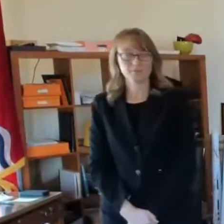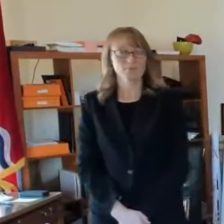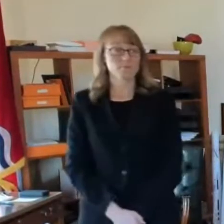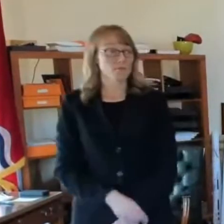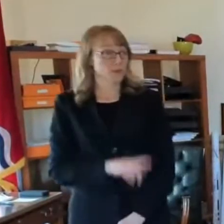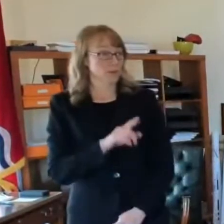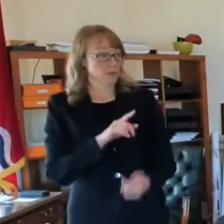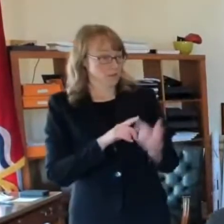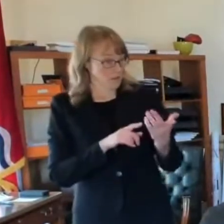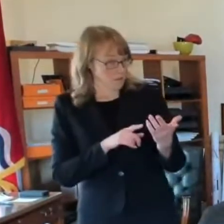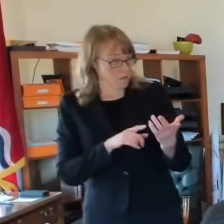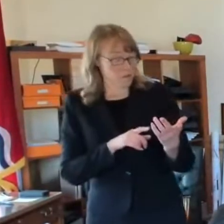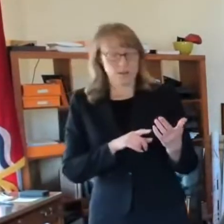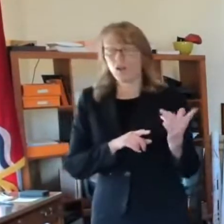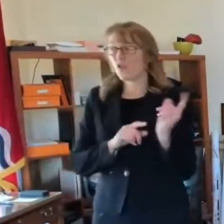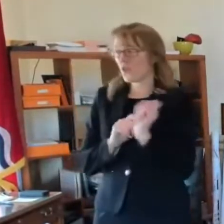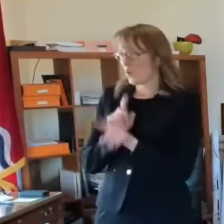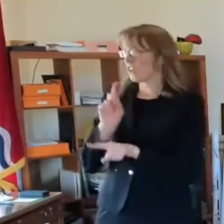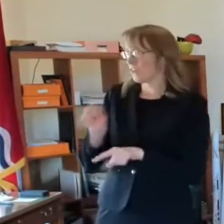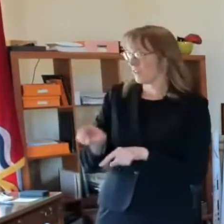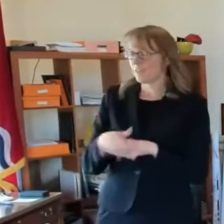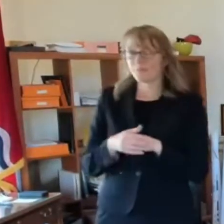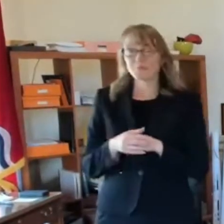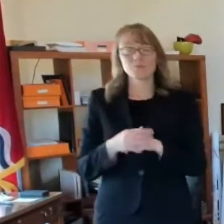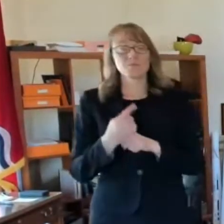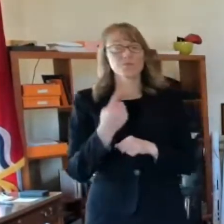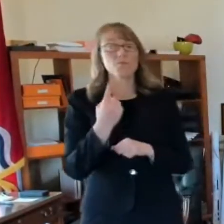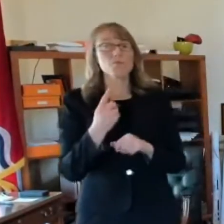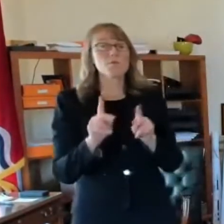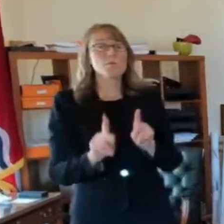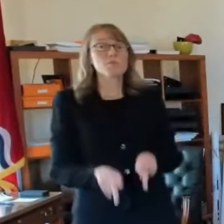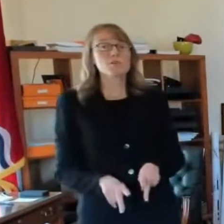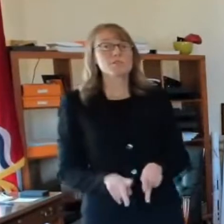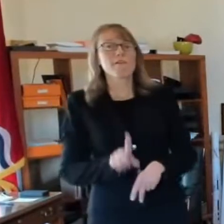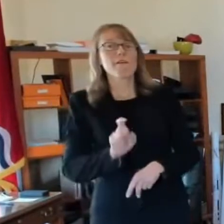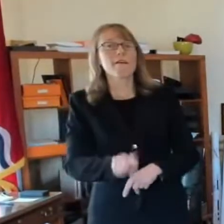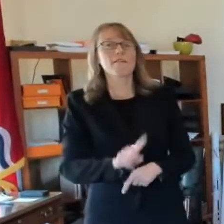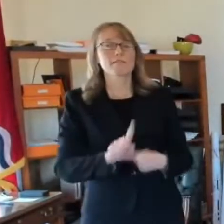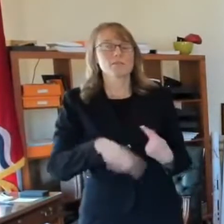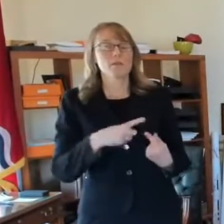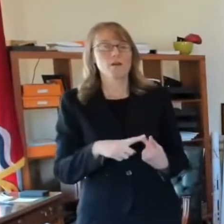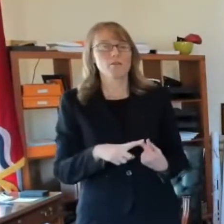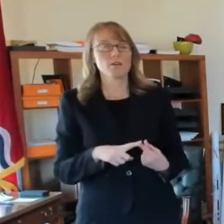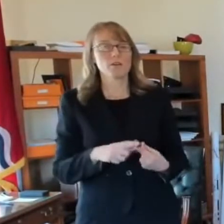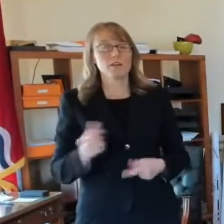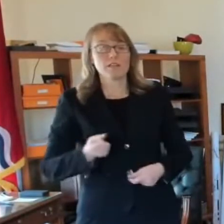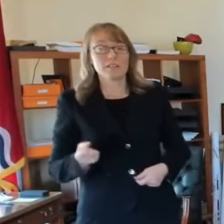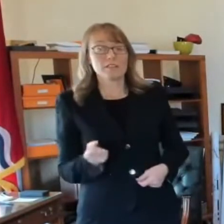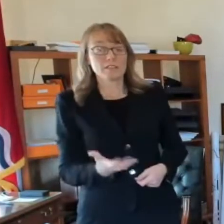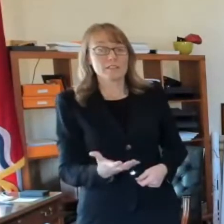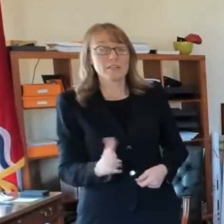Couple of questions. So starting with a question about casinos. This is from Z, Mayor. Whose authority are